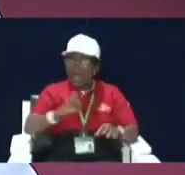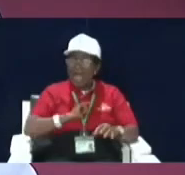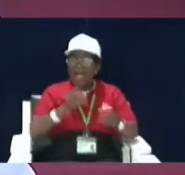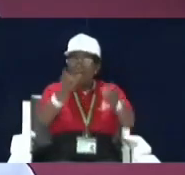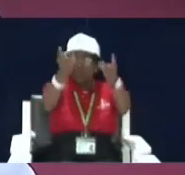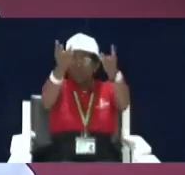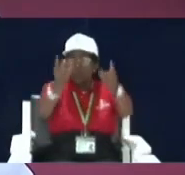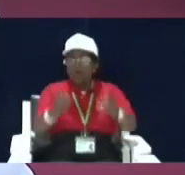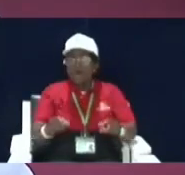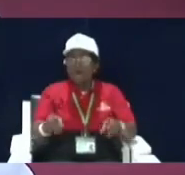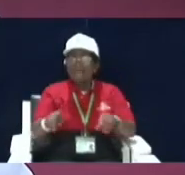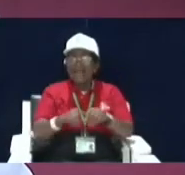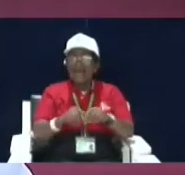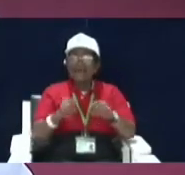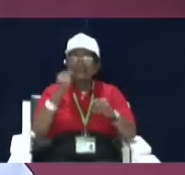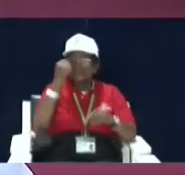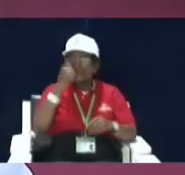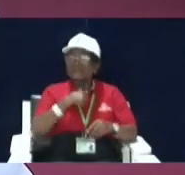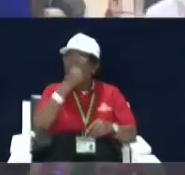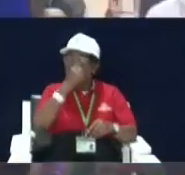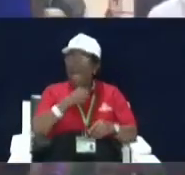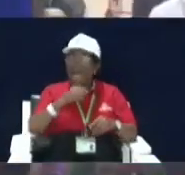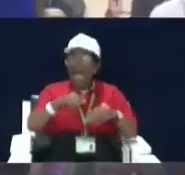So how many do you want me to ask for?